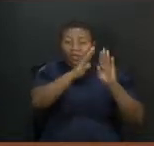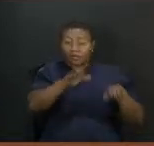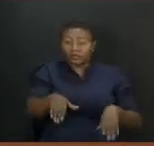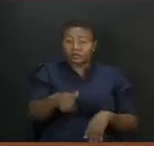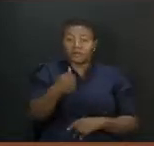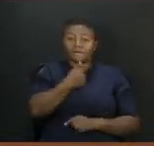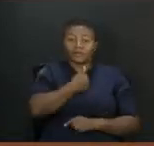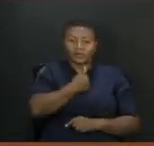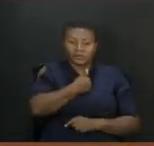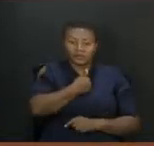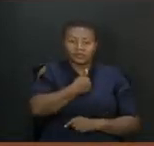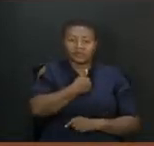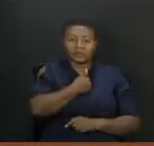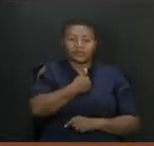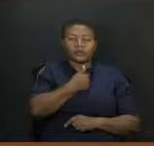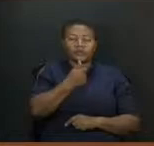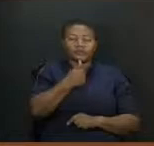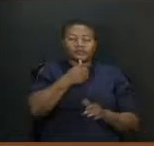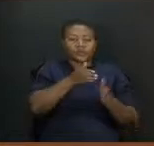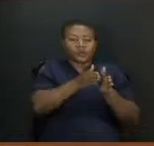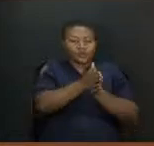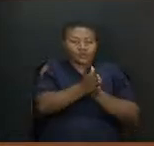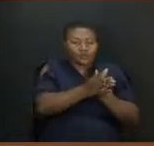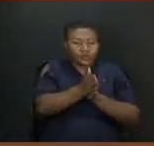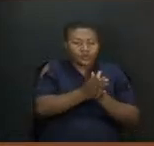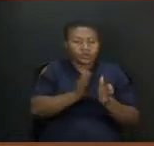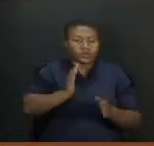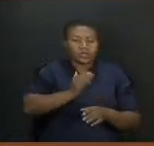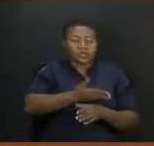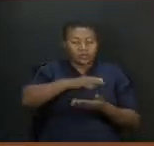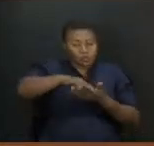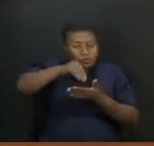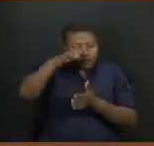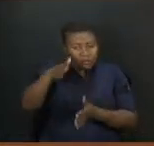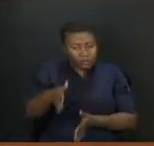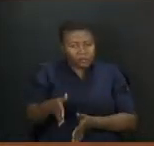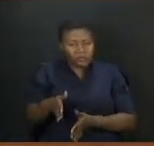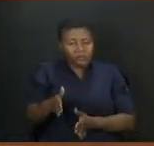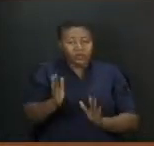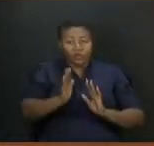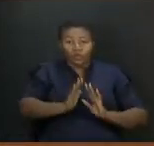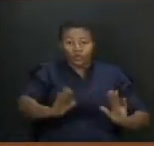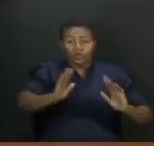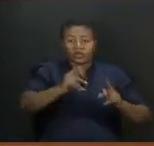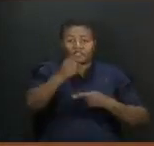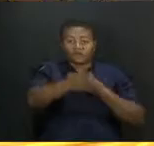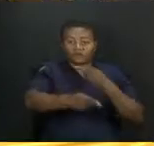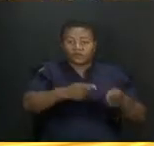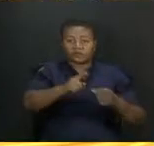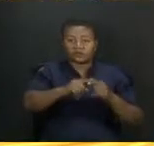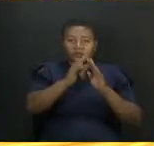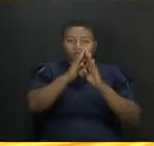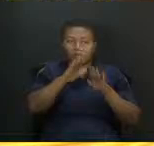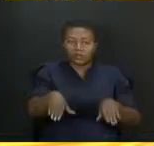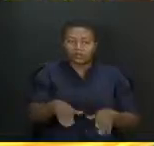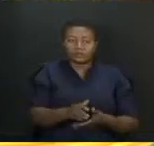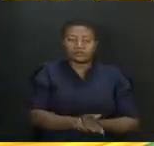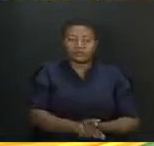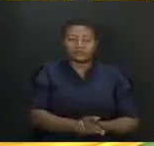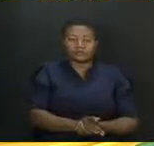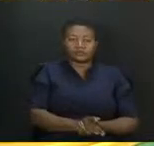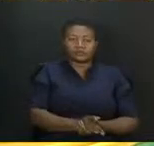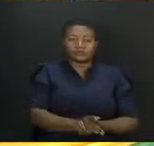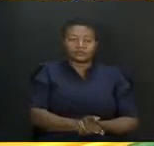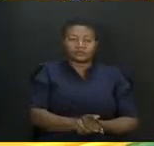I wish our students a fruitful visit to to the House. Honourable members, we